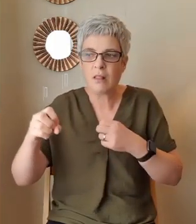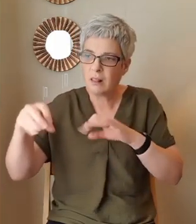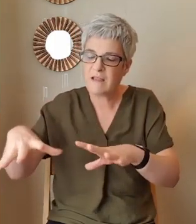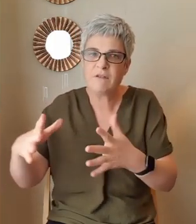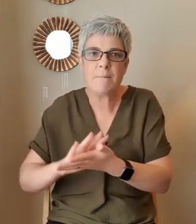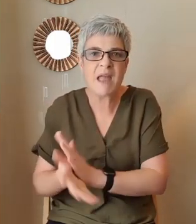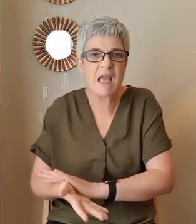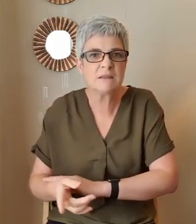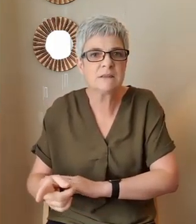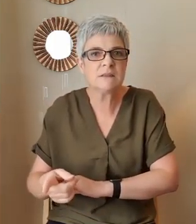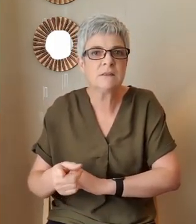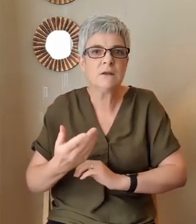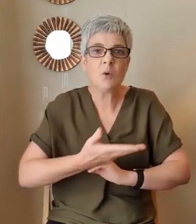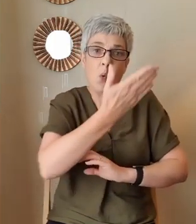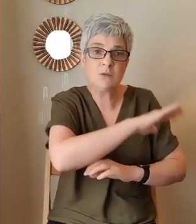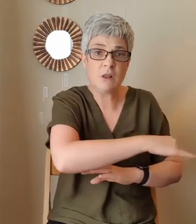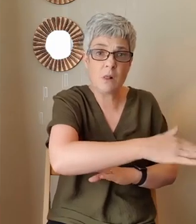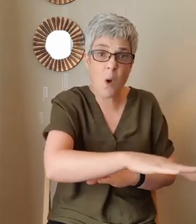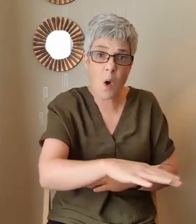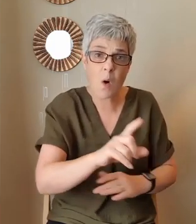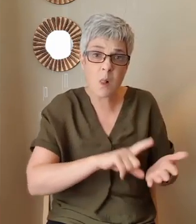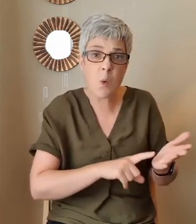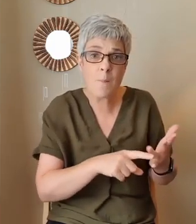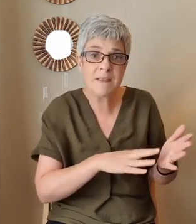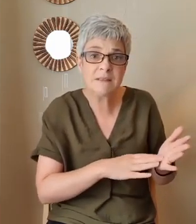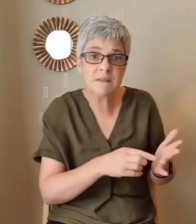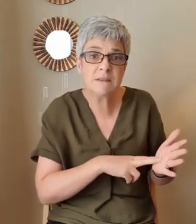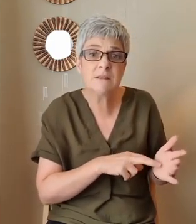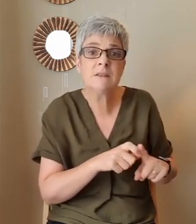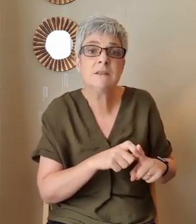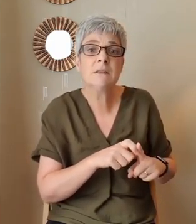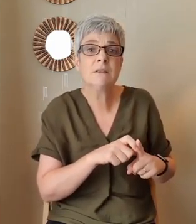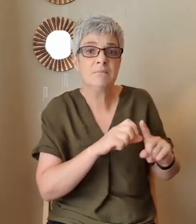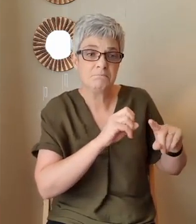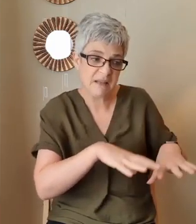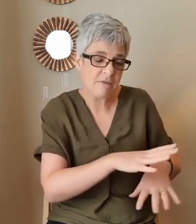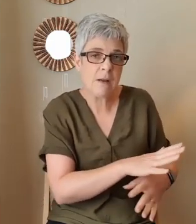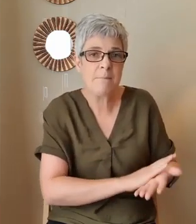mess, getting up Loch Lomond side, leaving a mess,